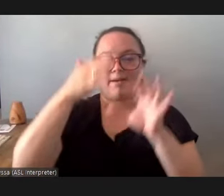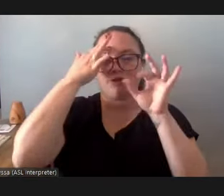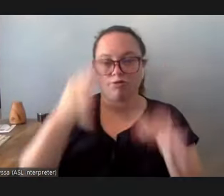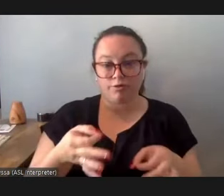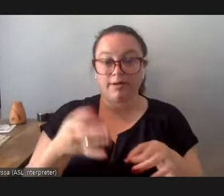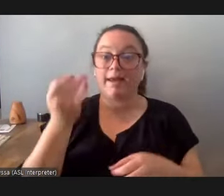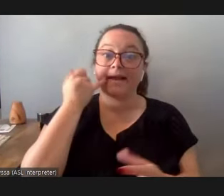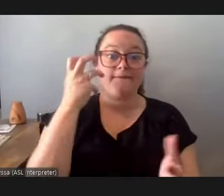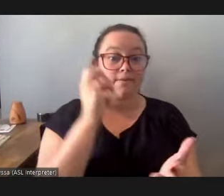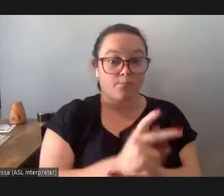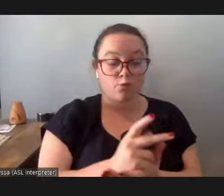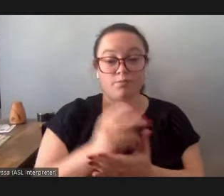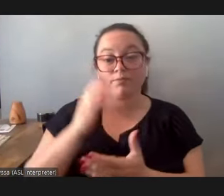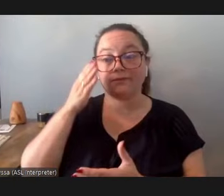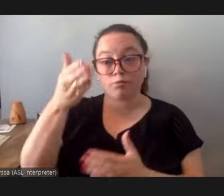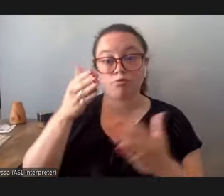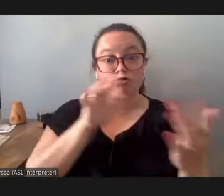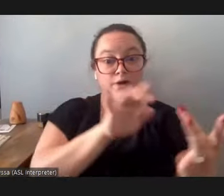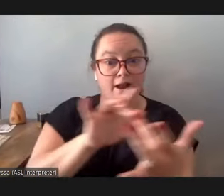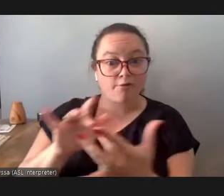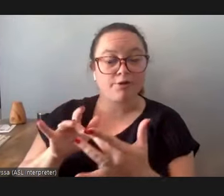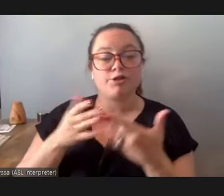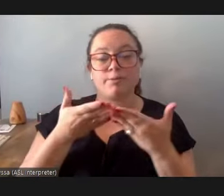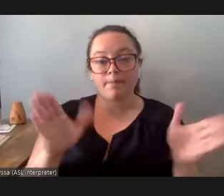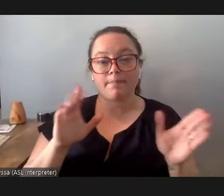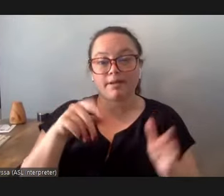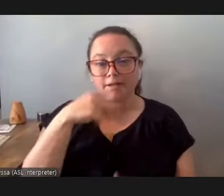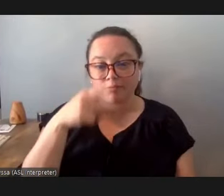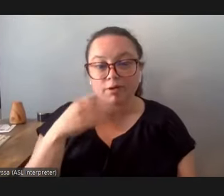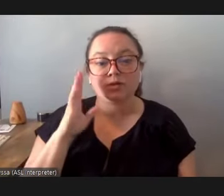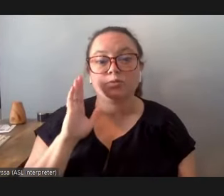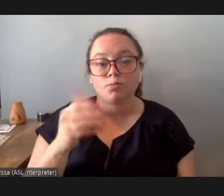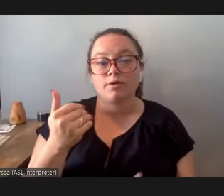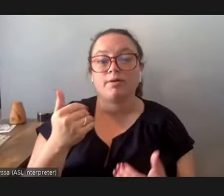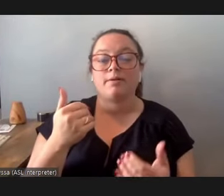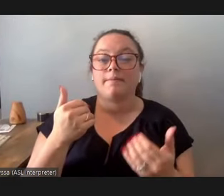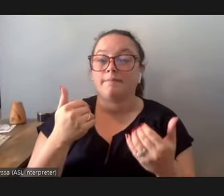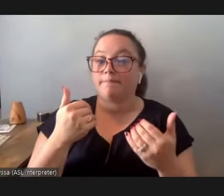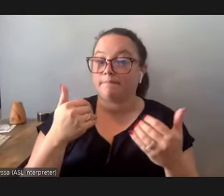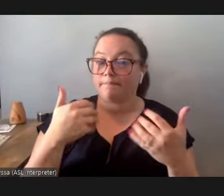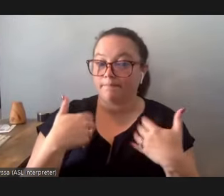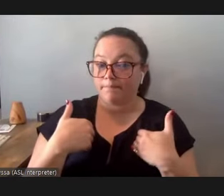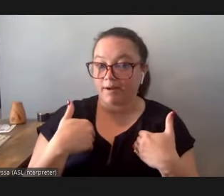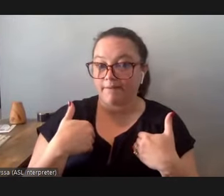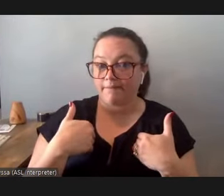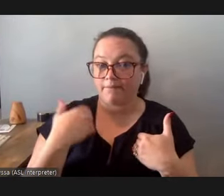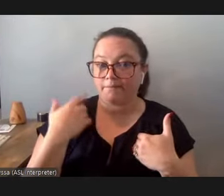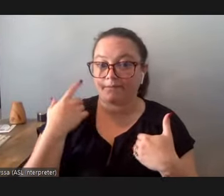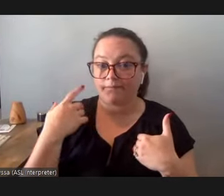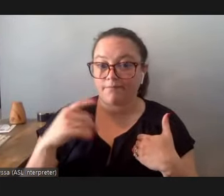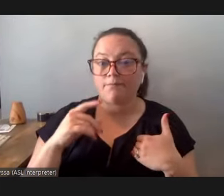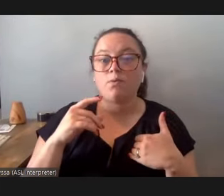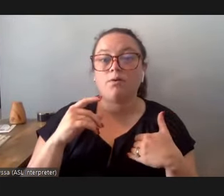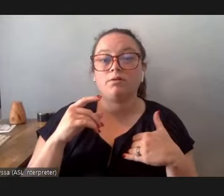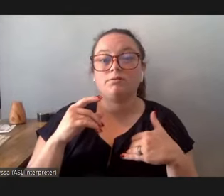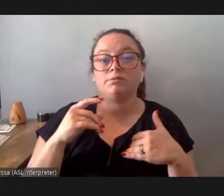and public hearings will be held as part of the implementation and traffic mobility review board process during 2023.